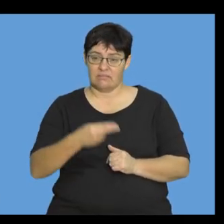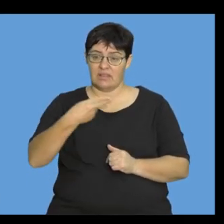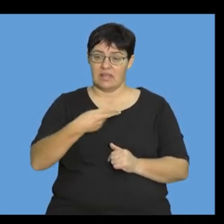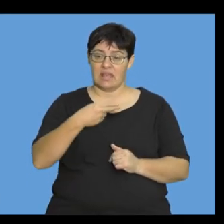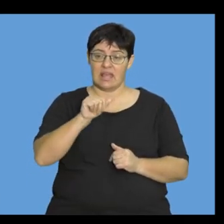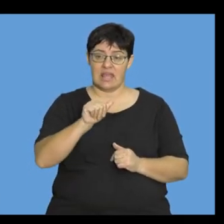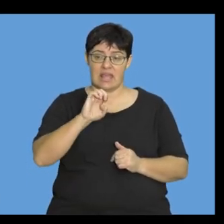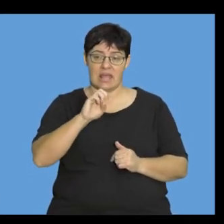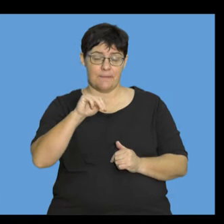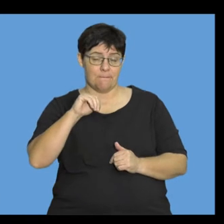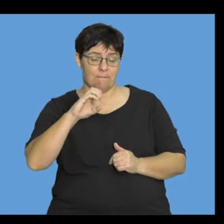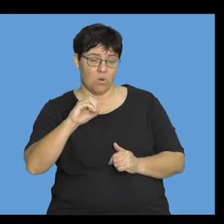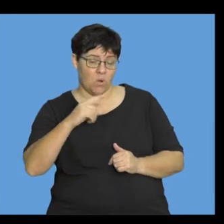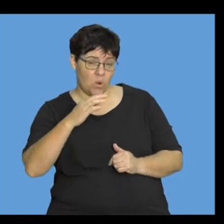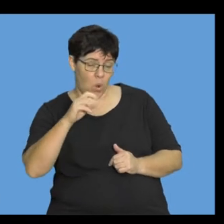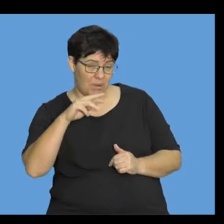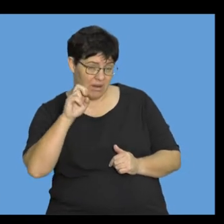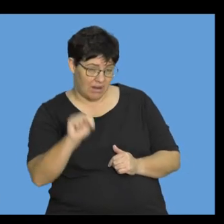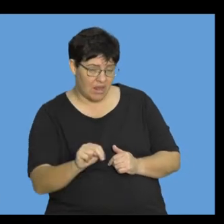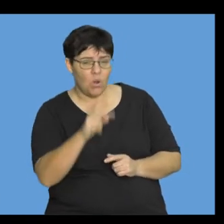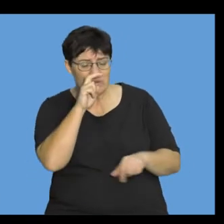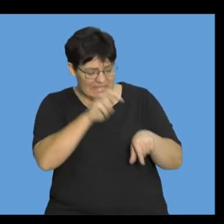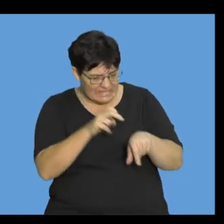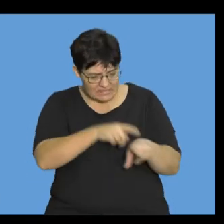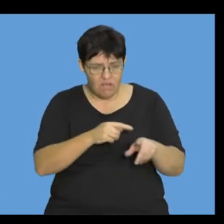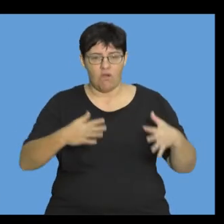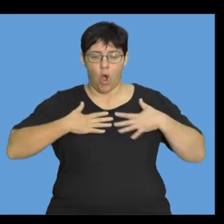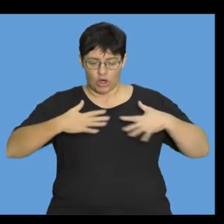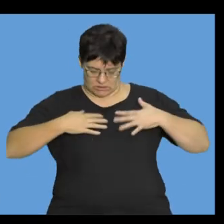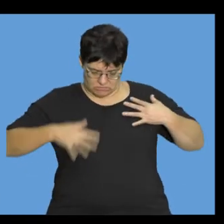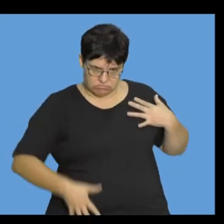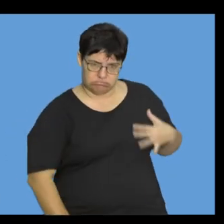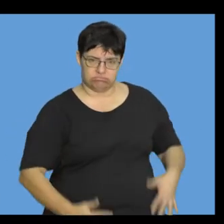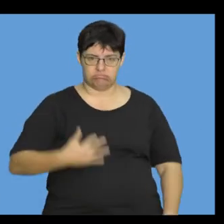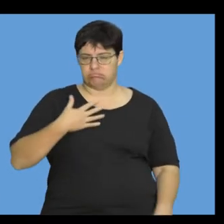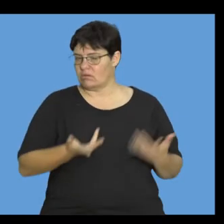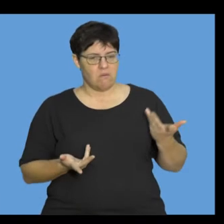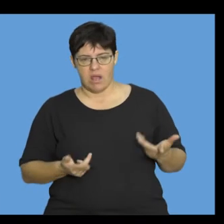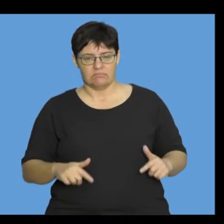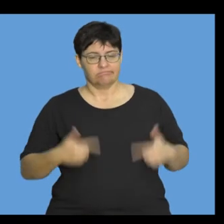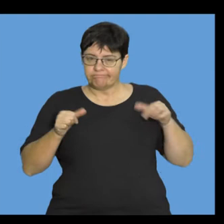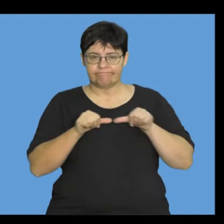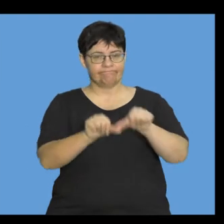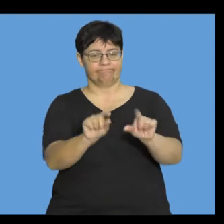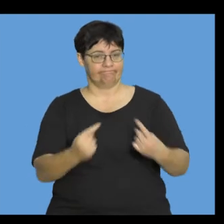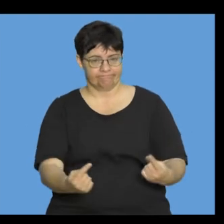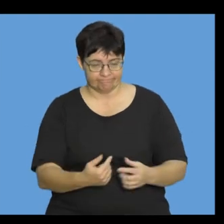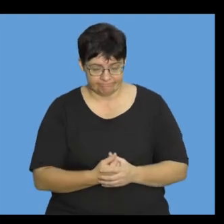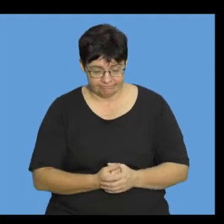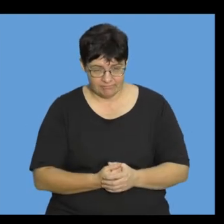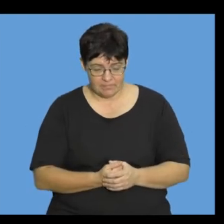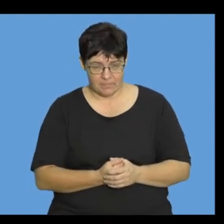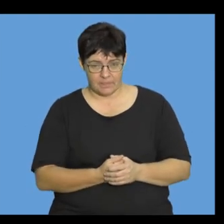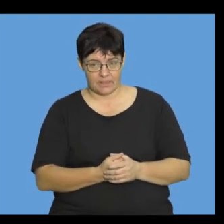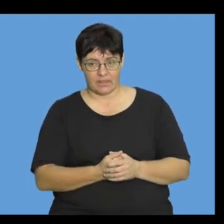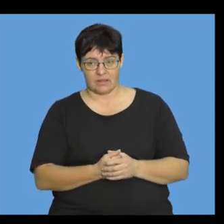before, hemoglobin, we need it. We need this protein to carry oxygen. Otherwise, we're not going to be able to carry